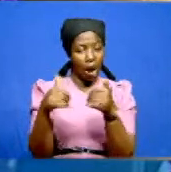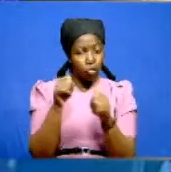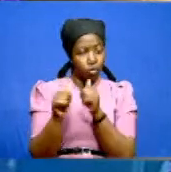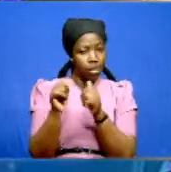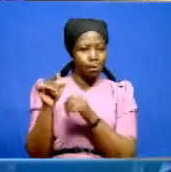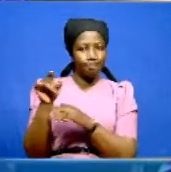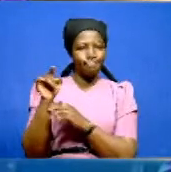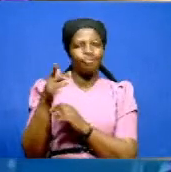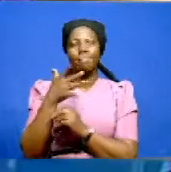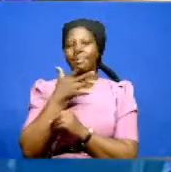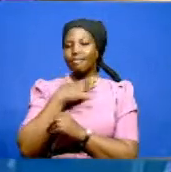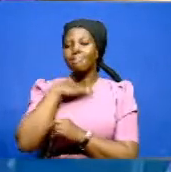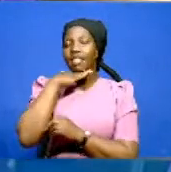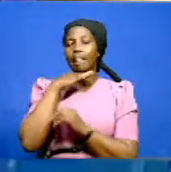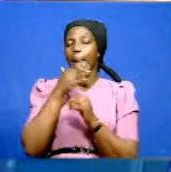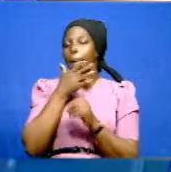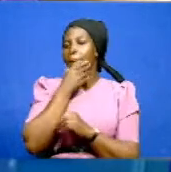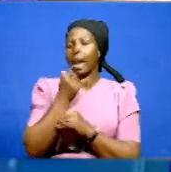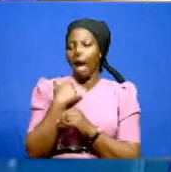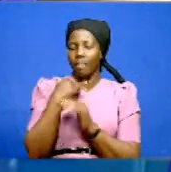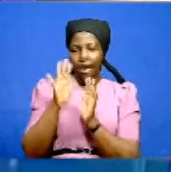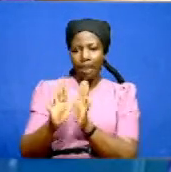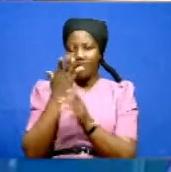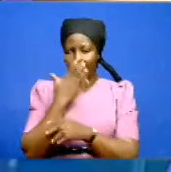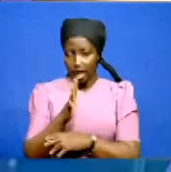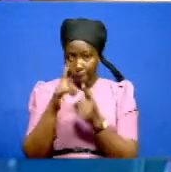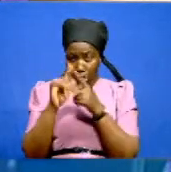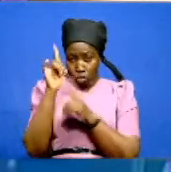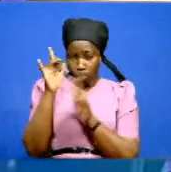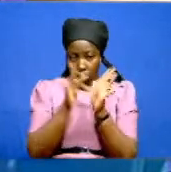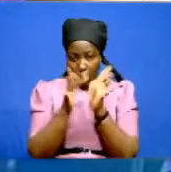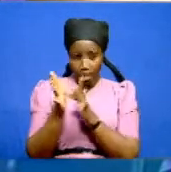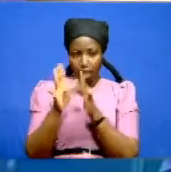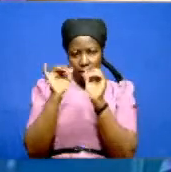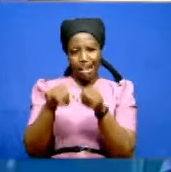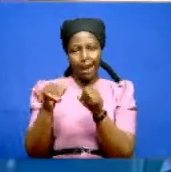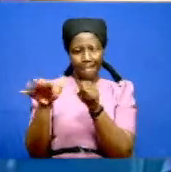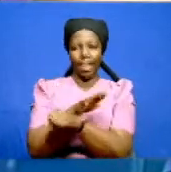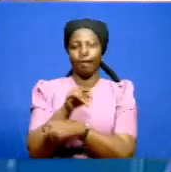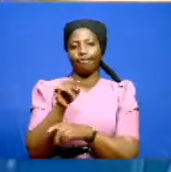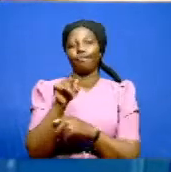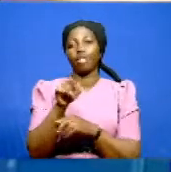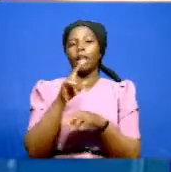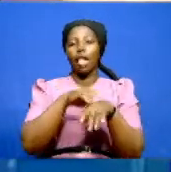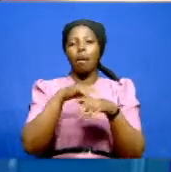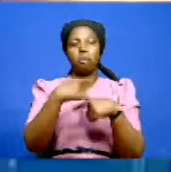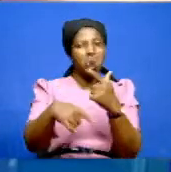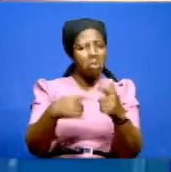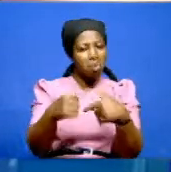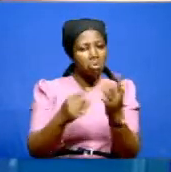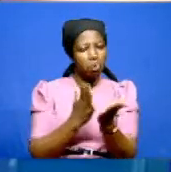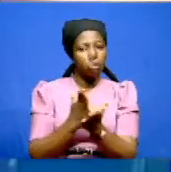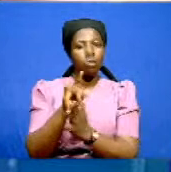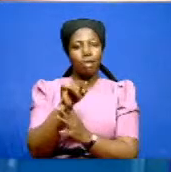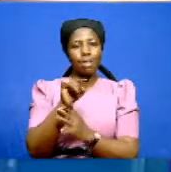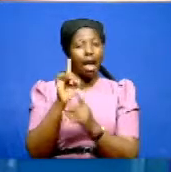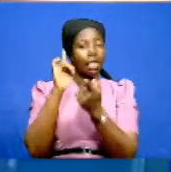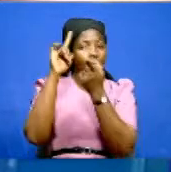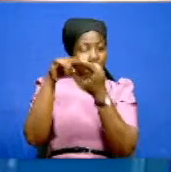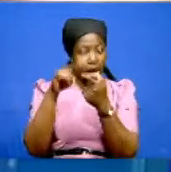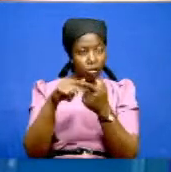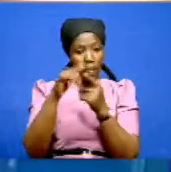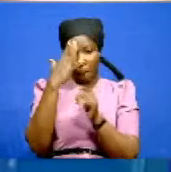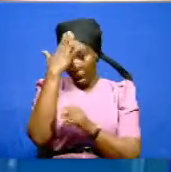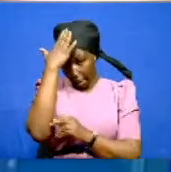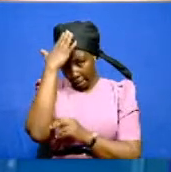patriarch, it's only you, Jesus, who will fill it. As we continue through this till